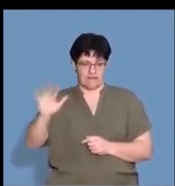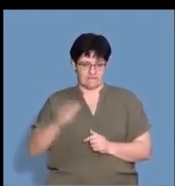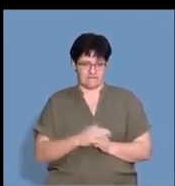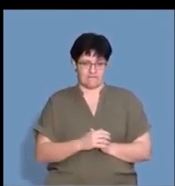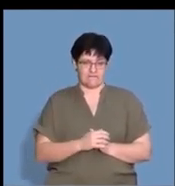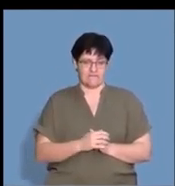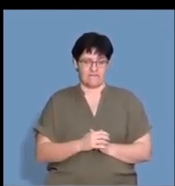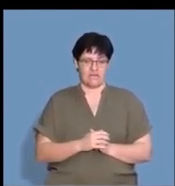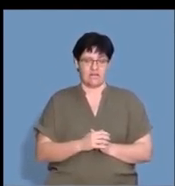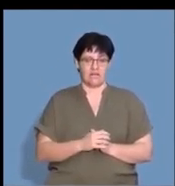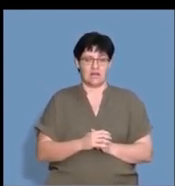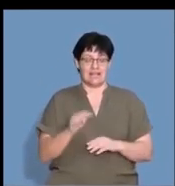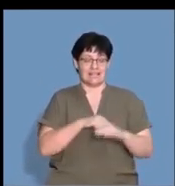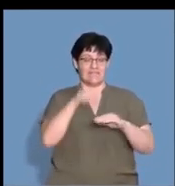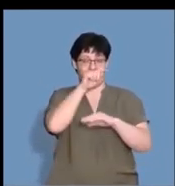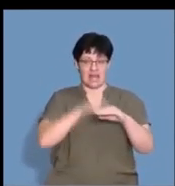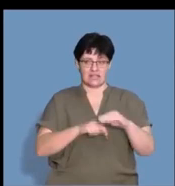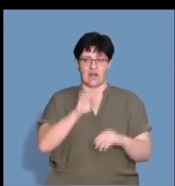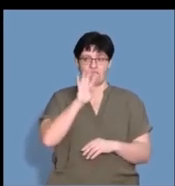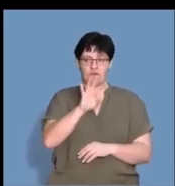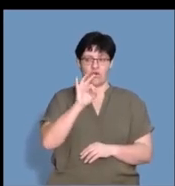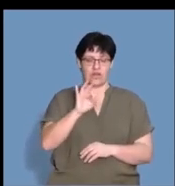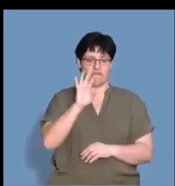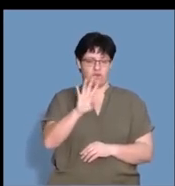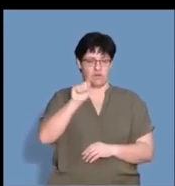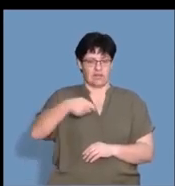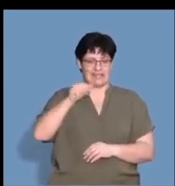675,55, and dividing by